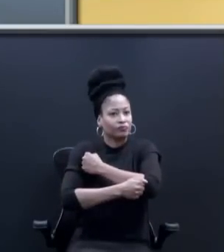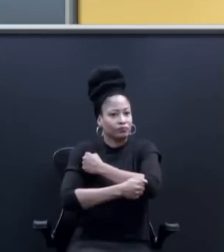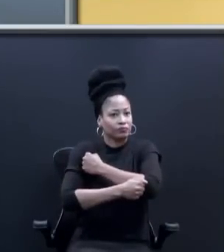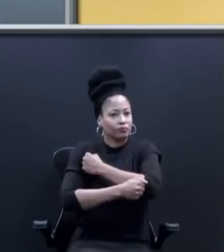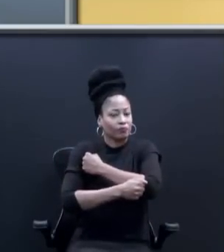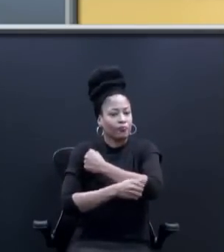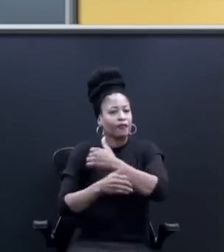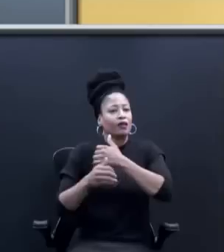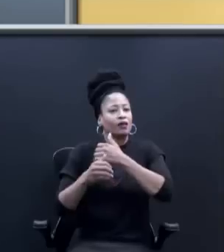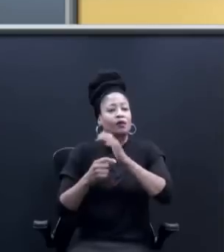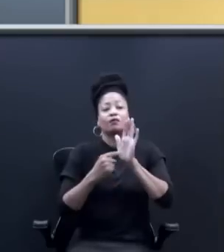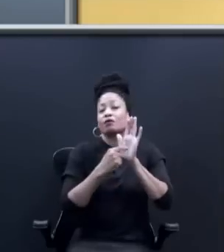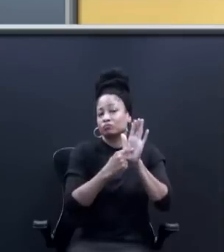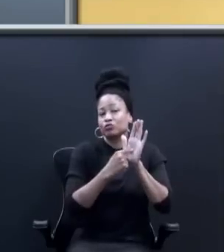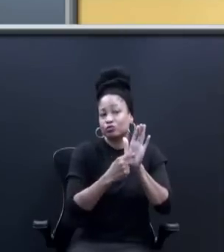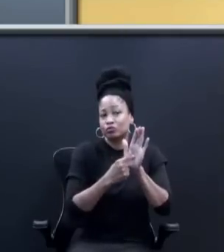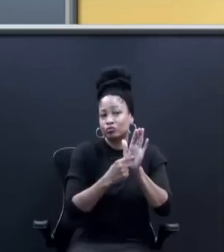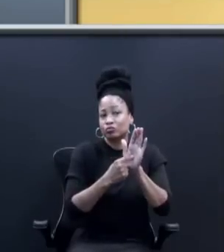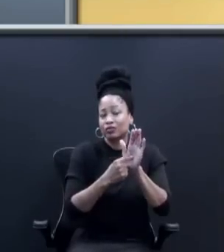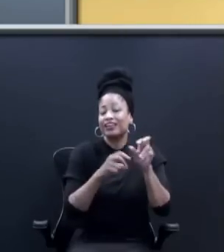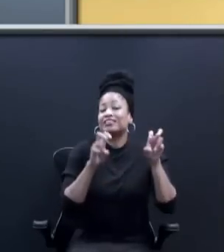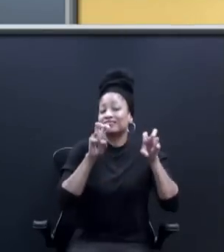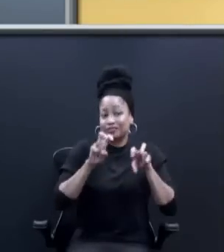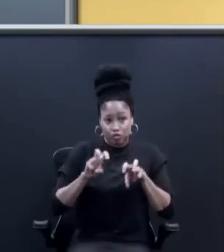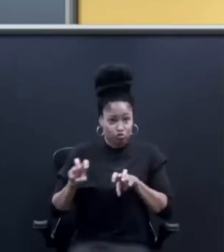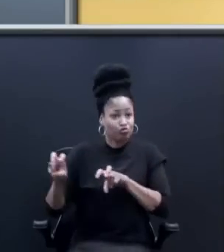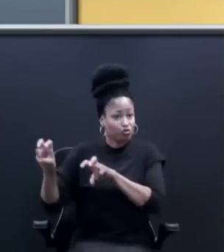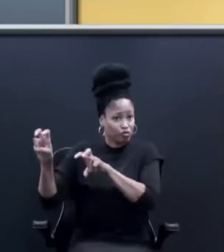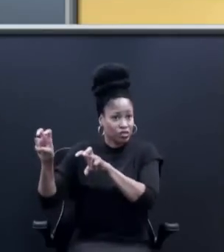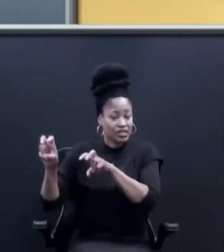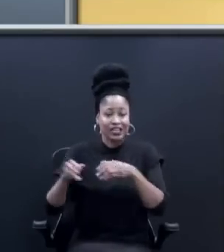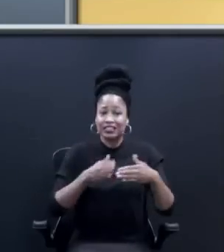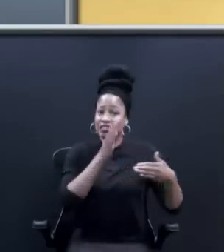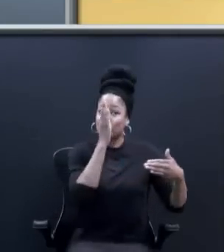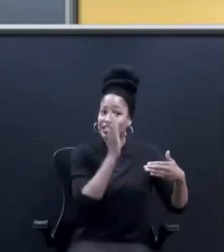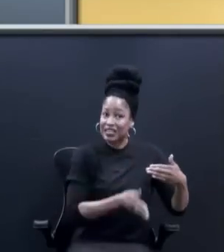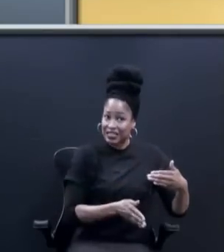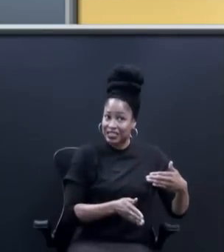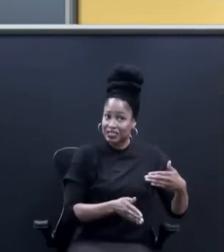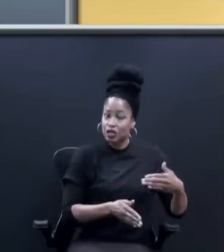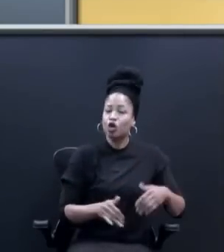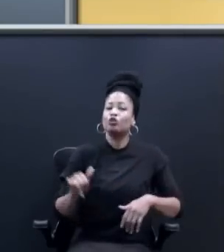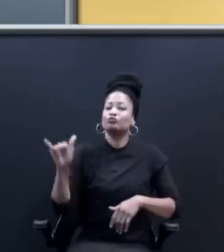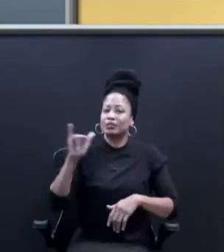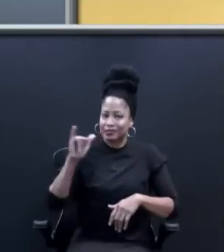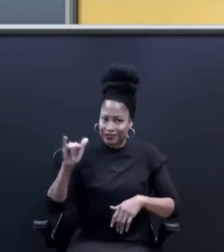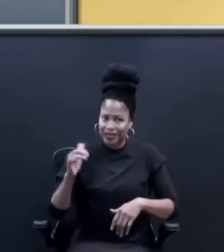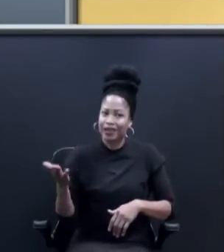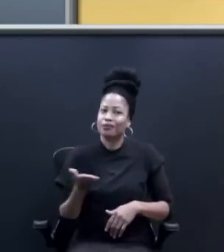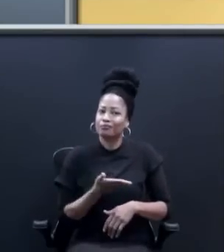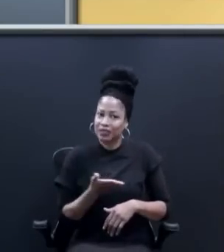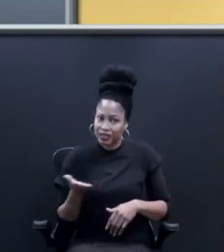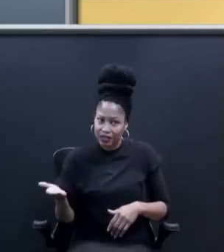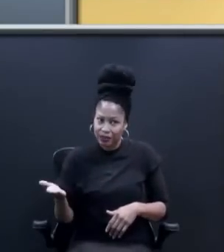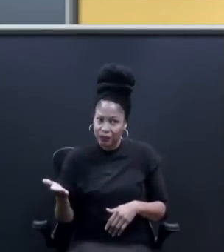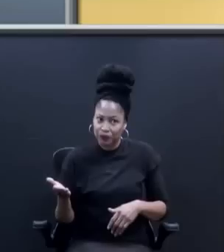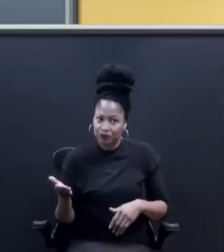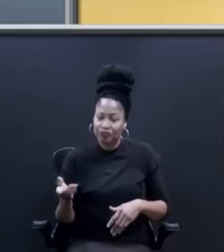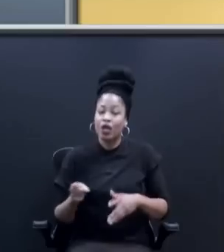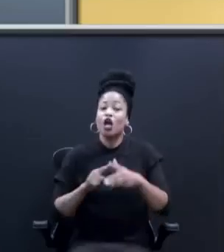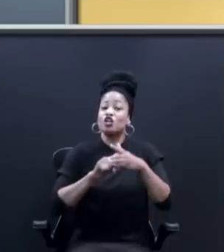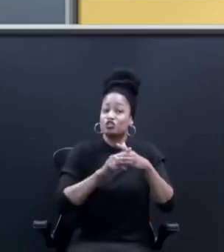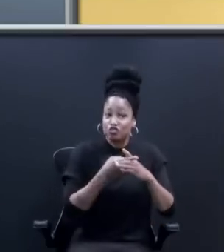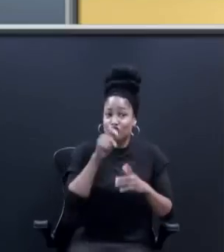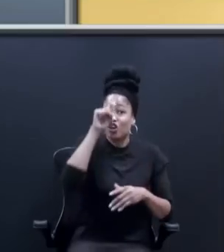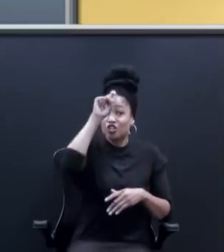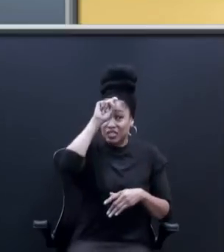And we're going to show you that the journey is going to end on the same thing. It started in Egypt, and it's